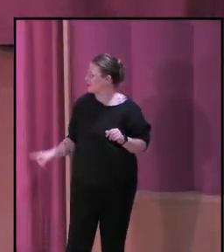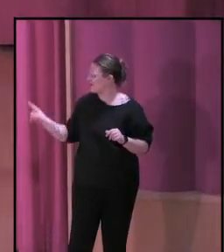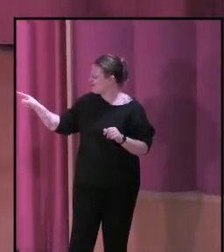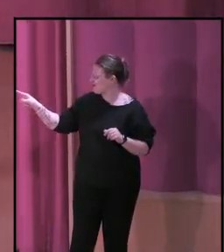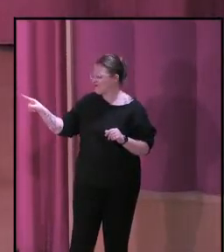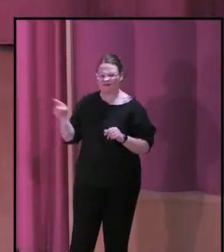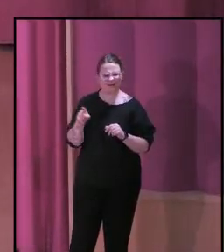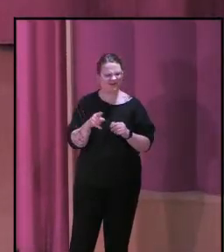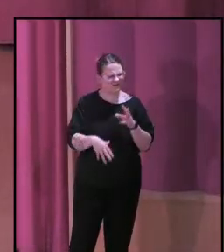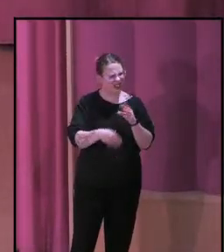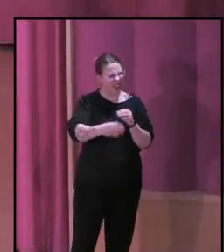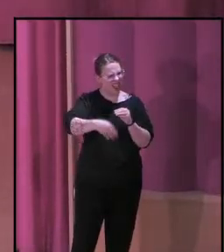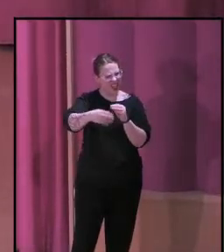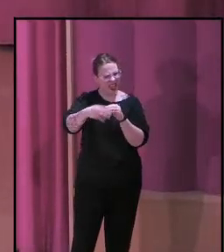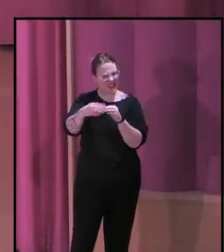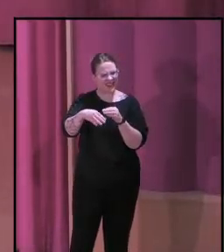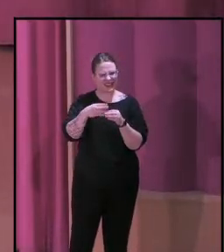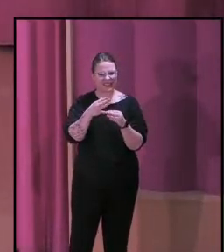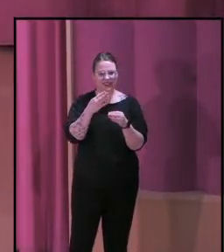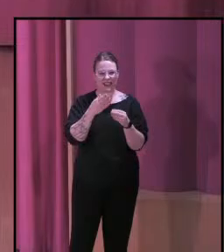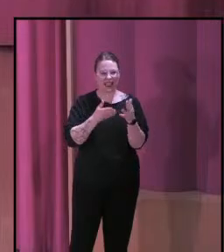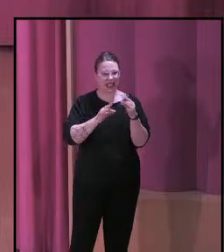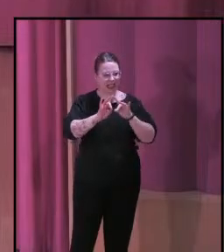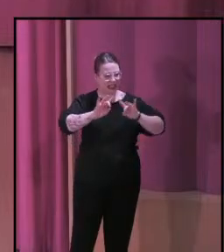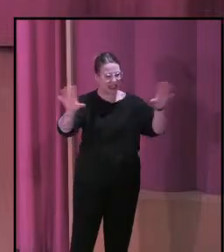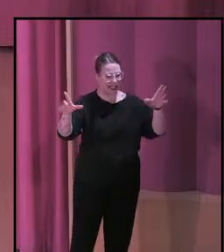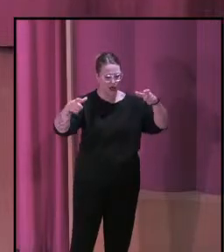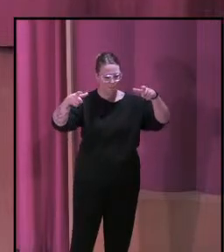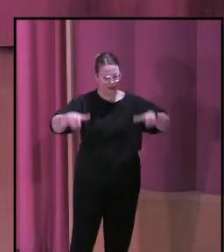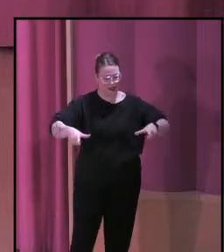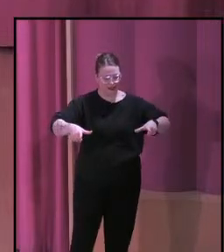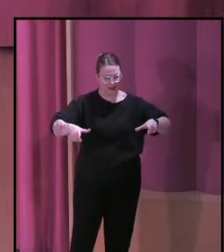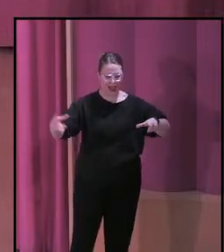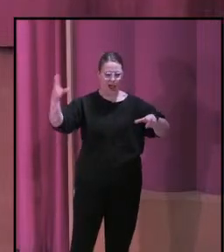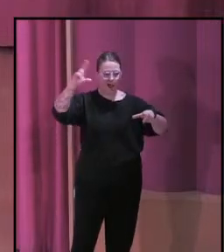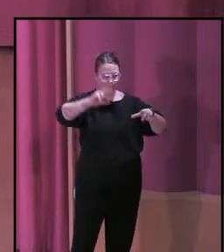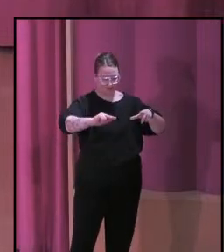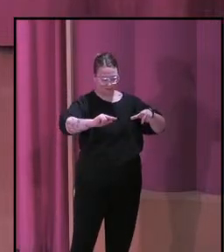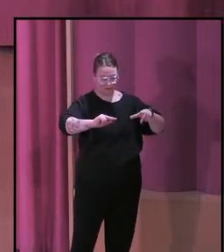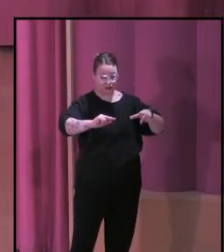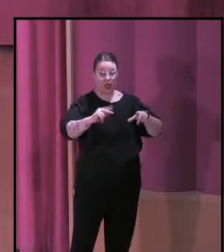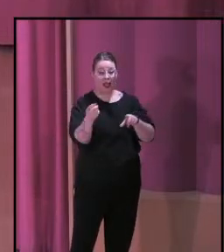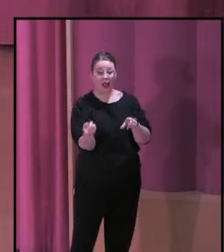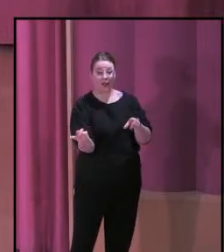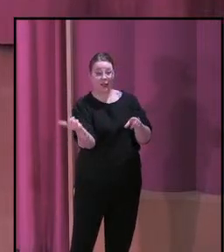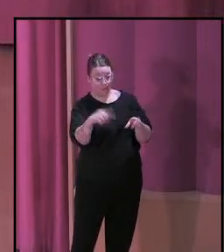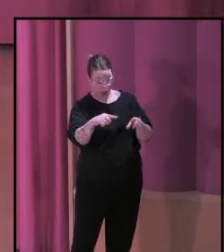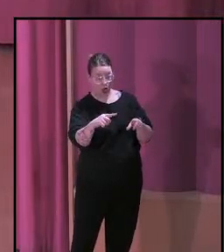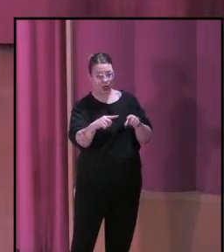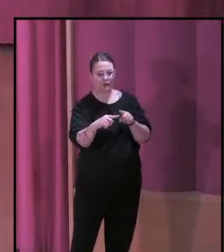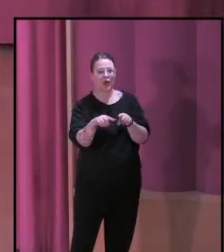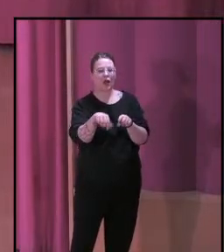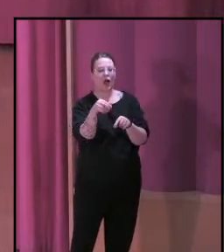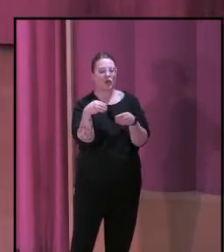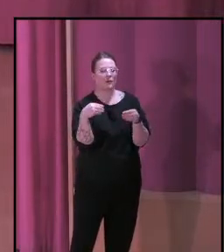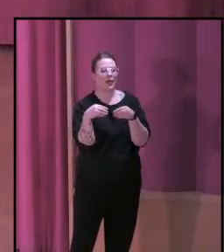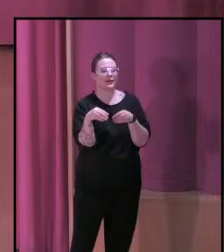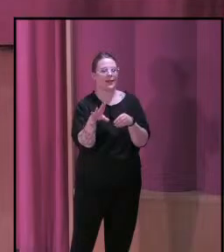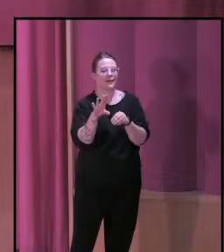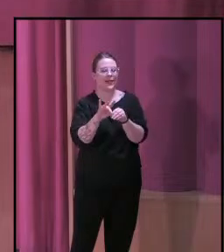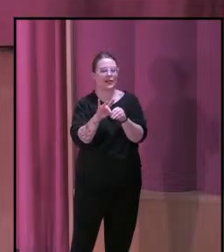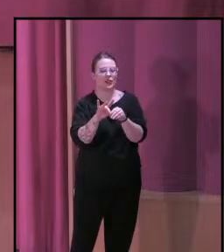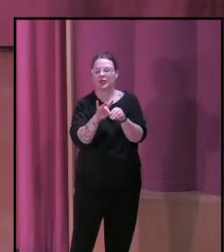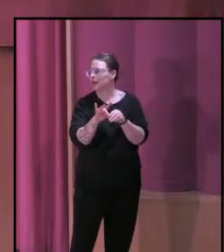It's attached to this transparent base for stability, and then attached to the killing bar is another piece of plastic, and this is the